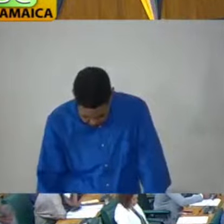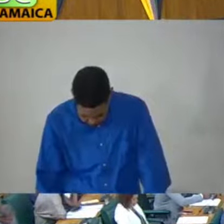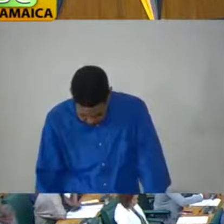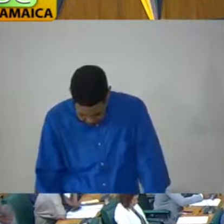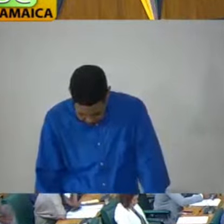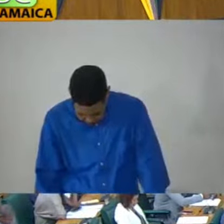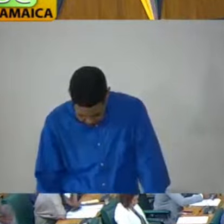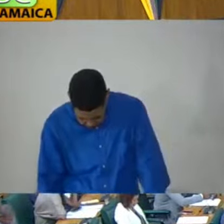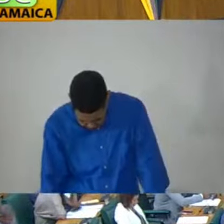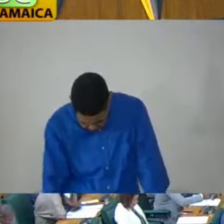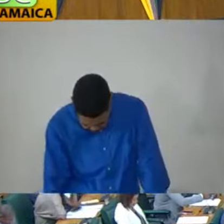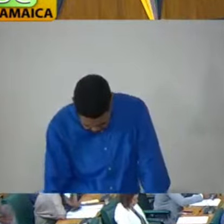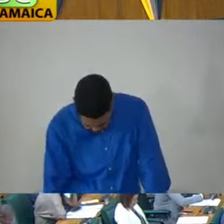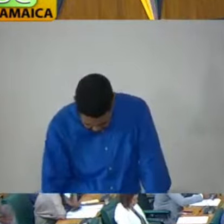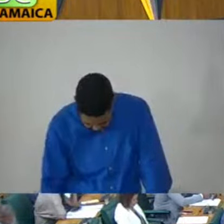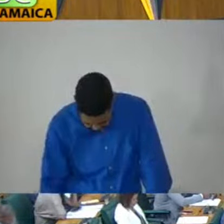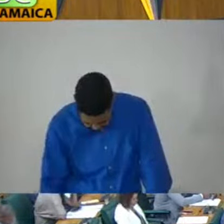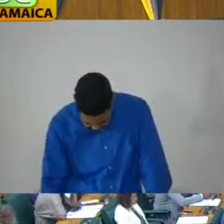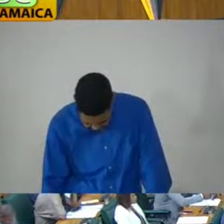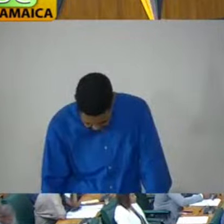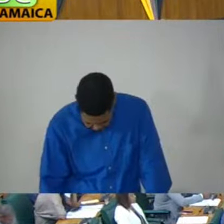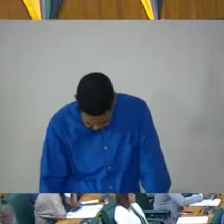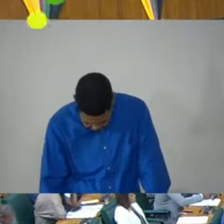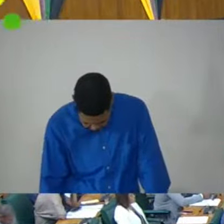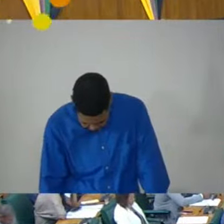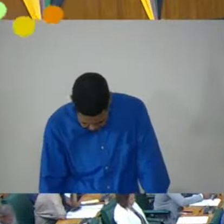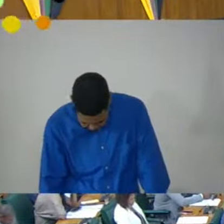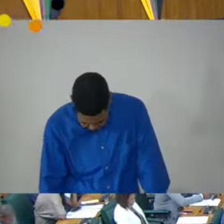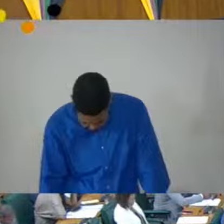Oh, sorry. Madam Speaker.